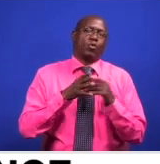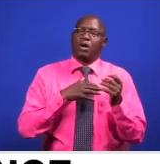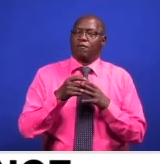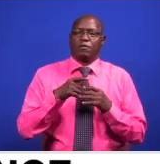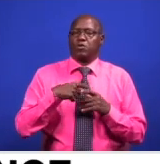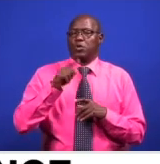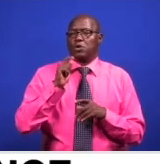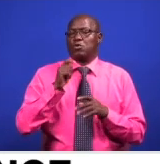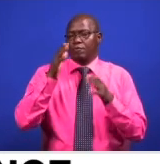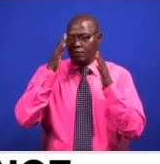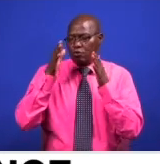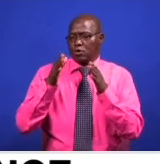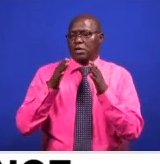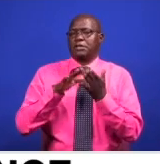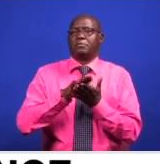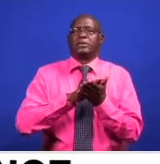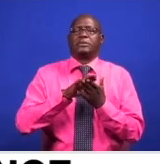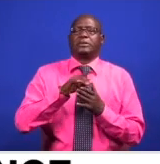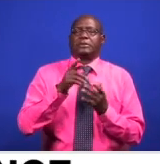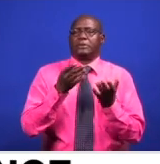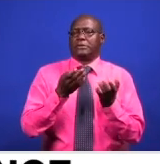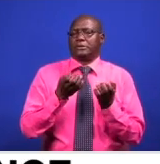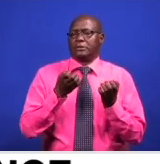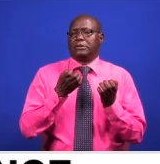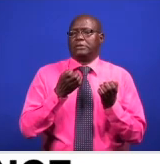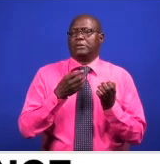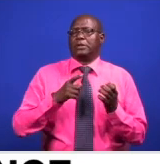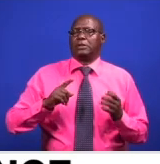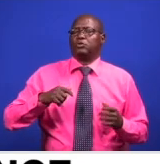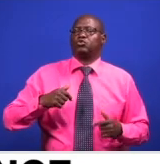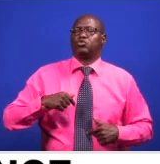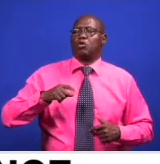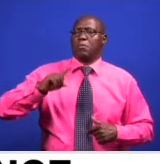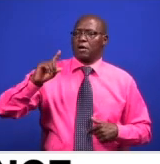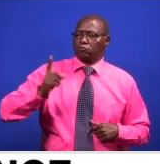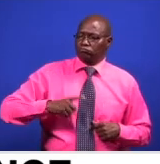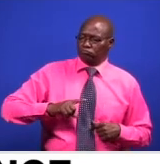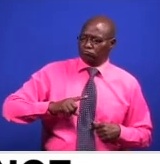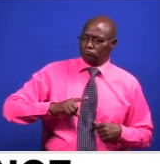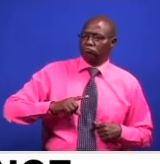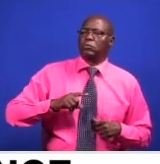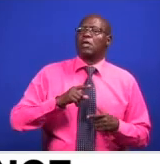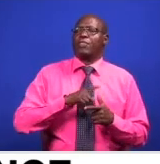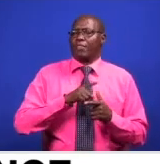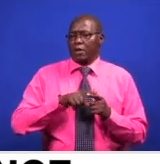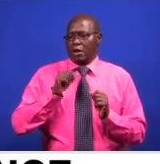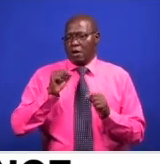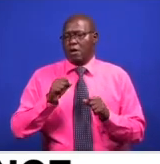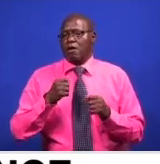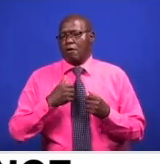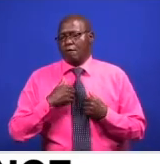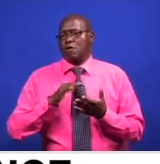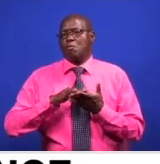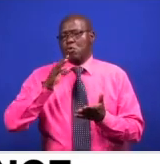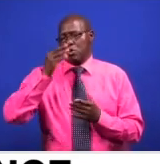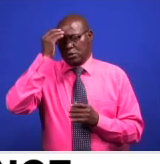focus on some of these basic needs and help them fill their bellies so their cups are getting fuller, so they can now have more room to become